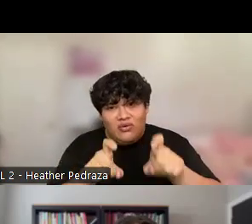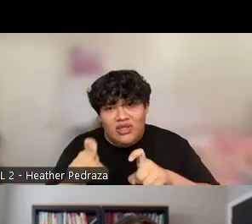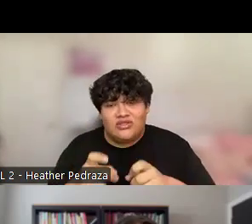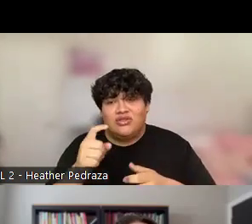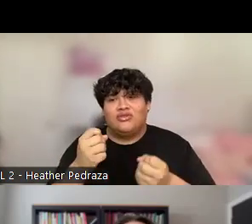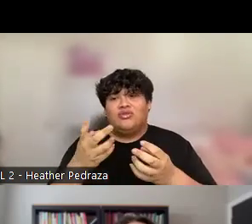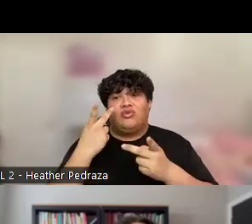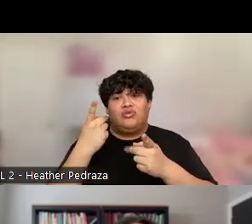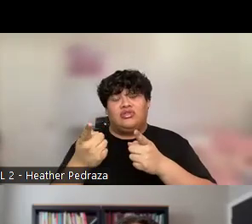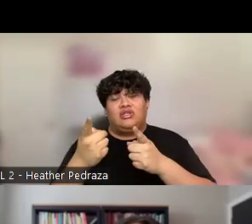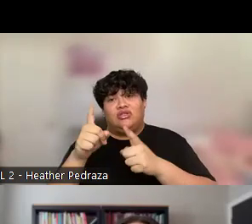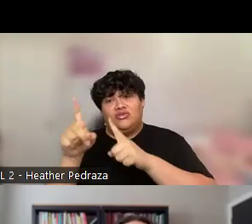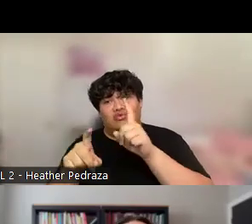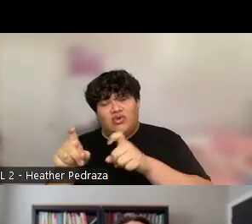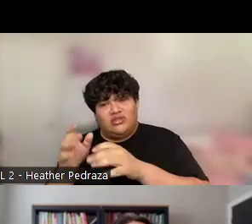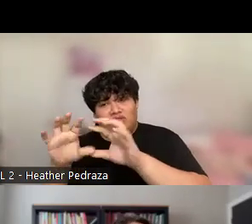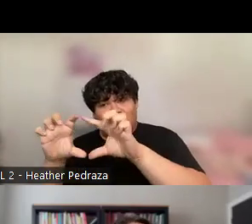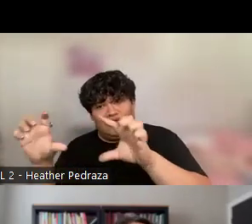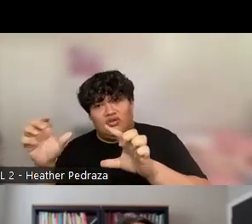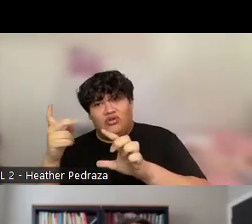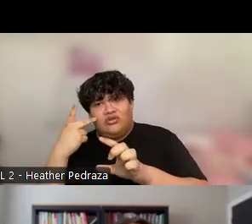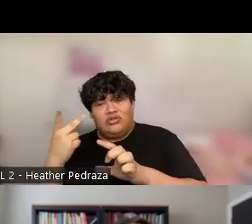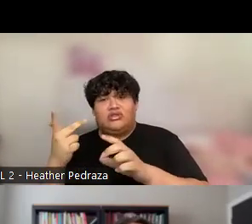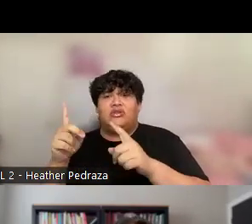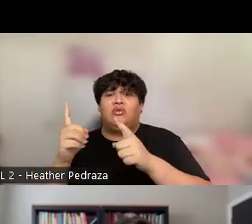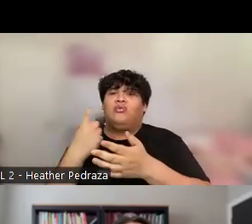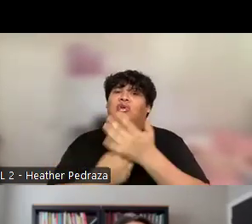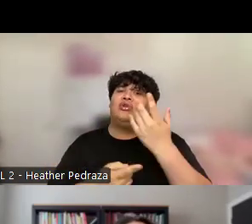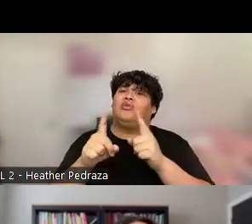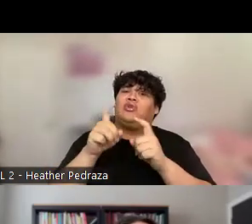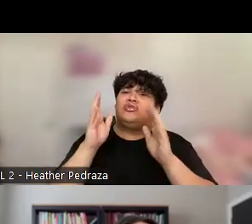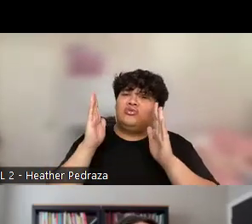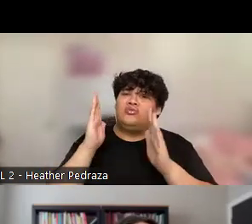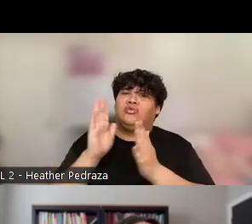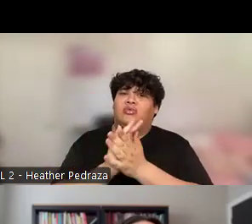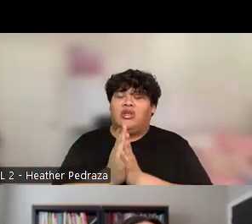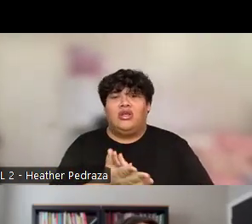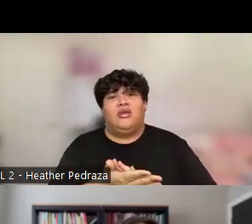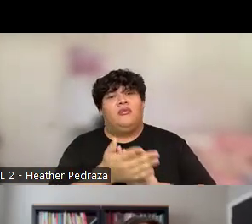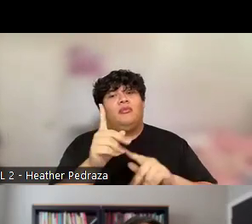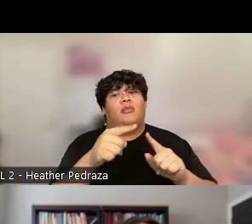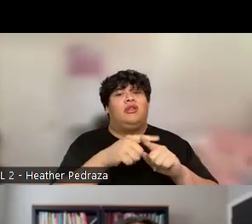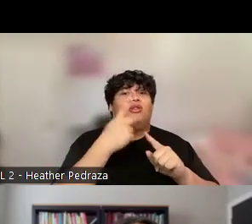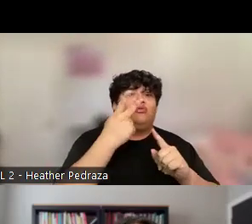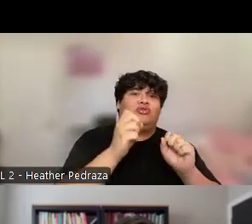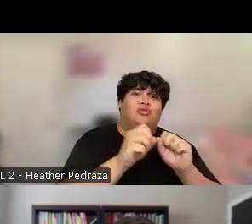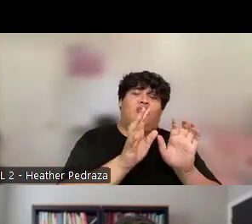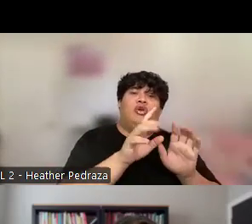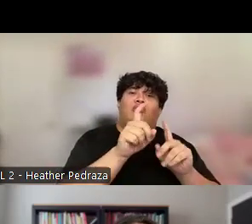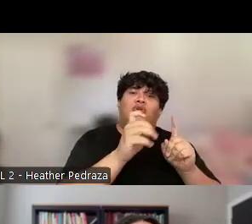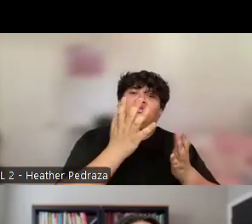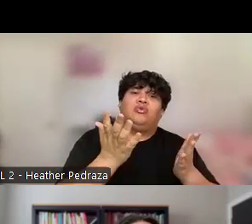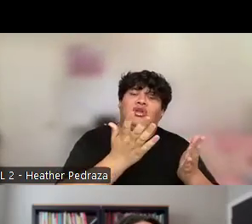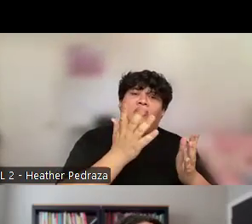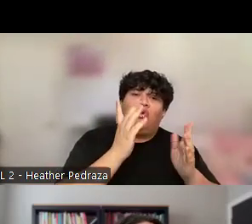table on this slide is showing what those evaluation areas are and the broad questions that we're hoping to